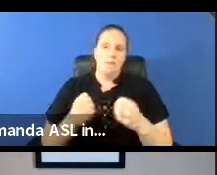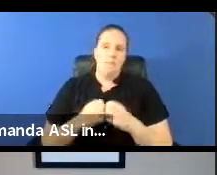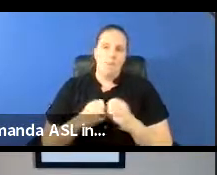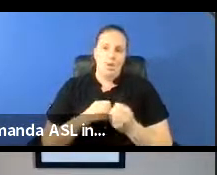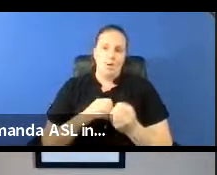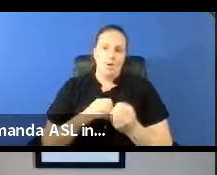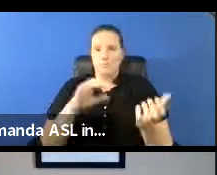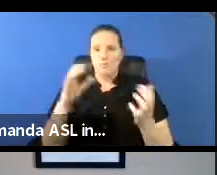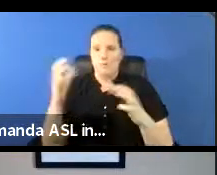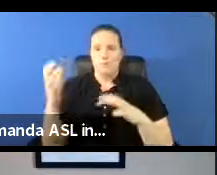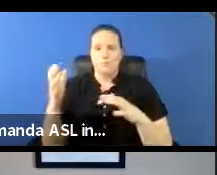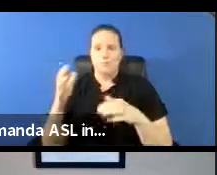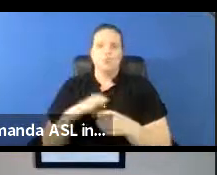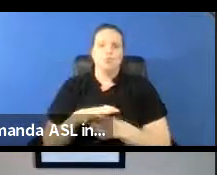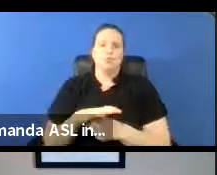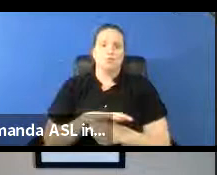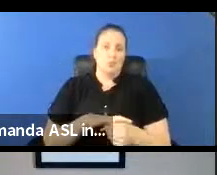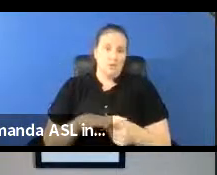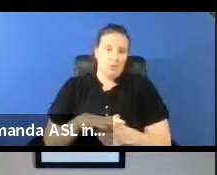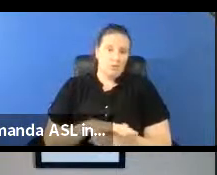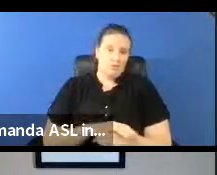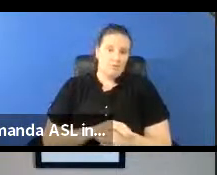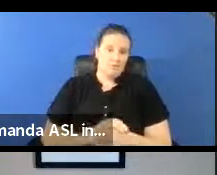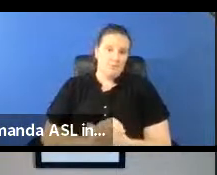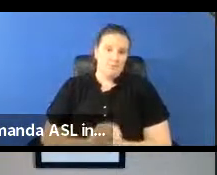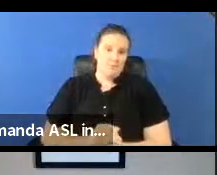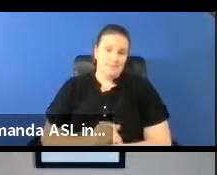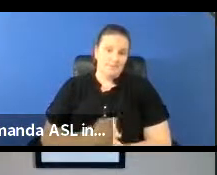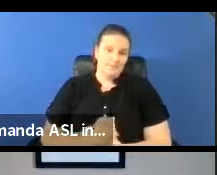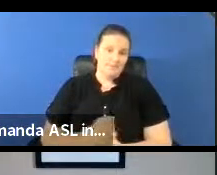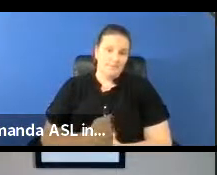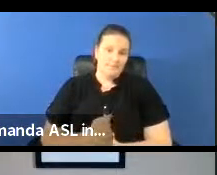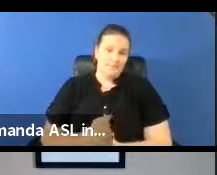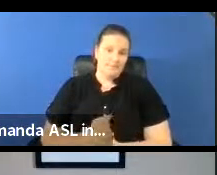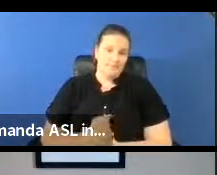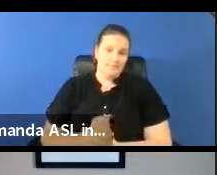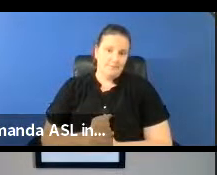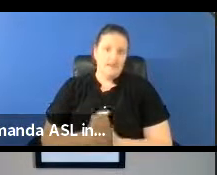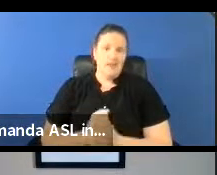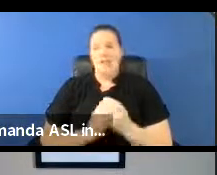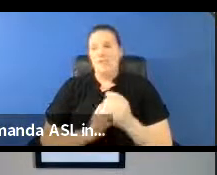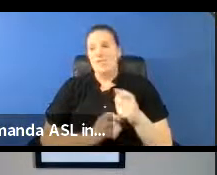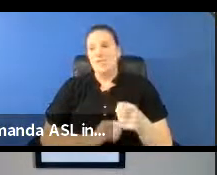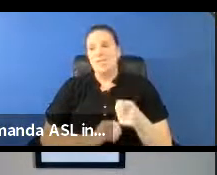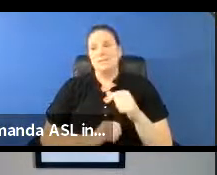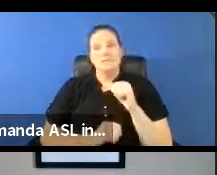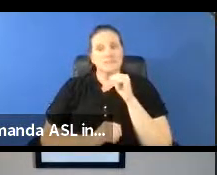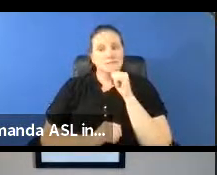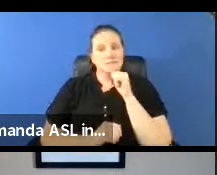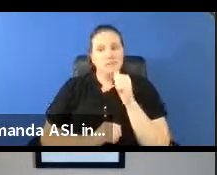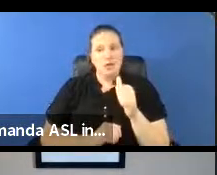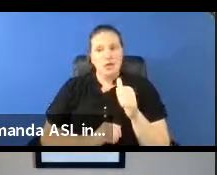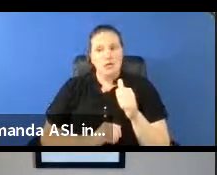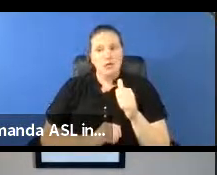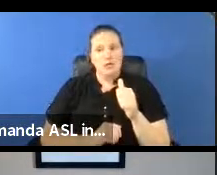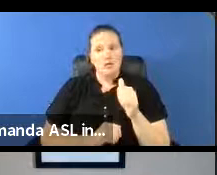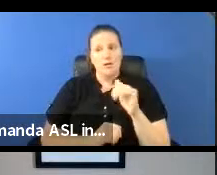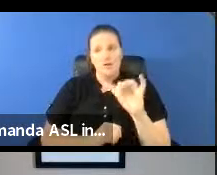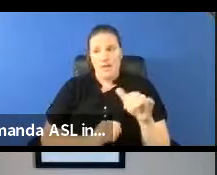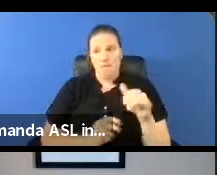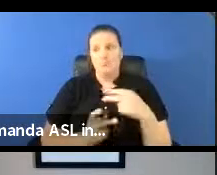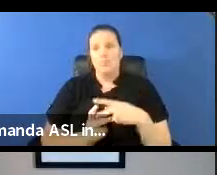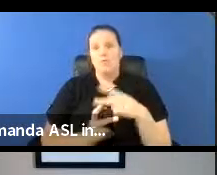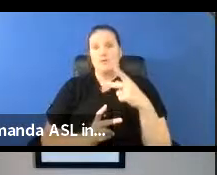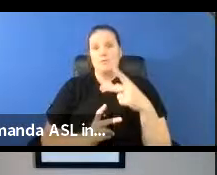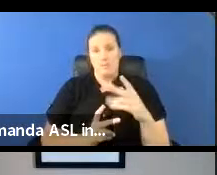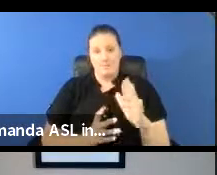disruption to the region. And this is not that program. This is